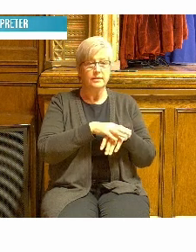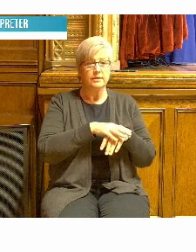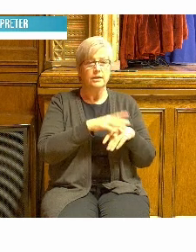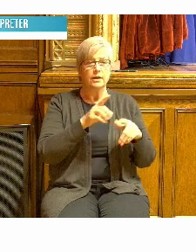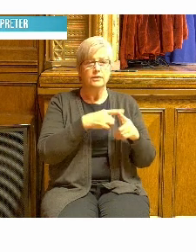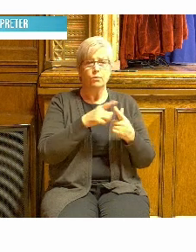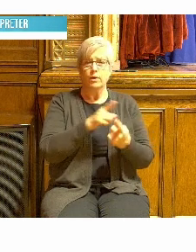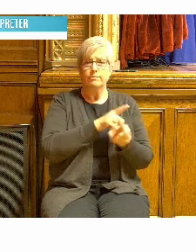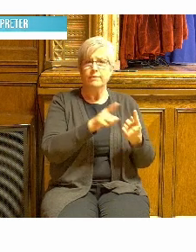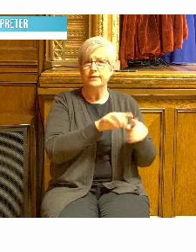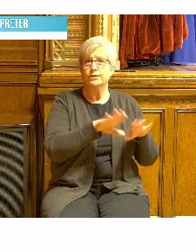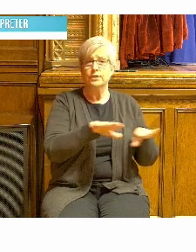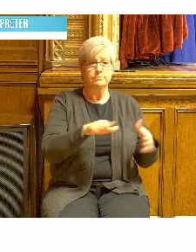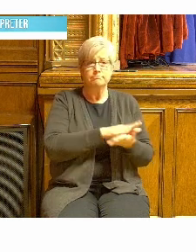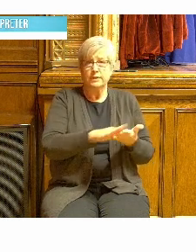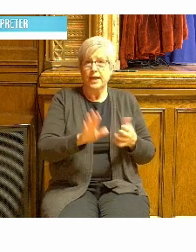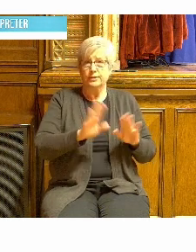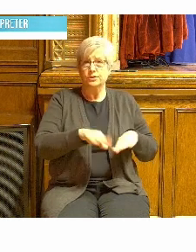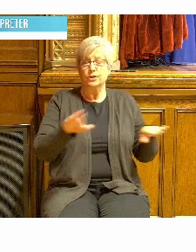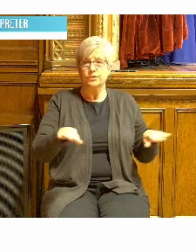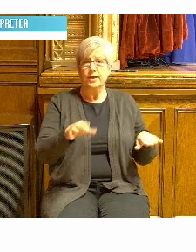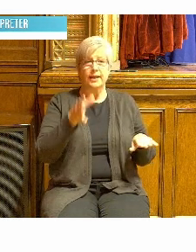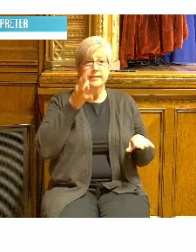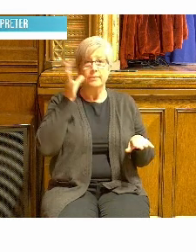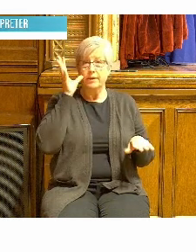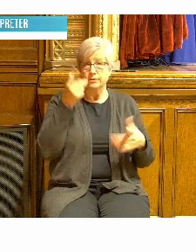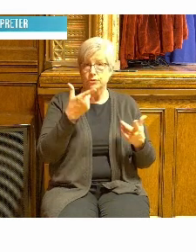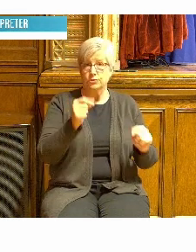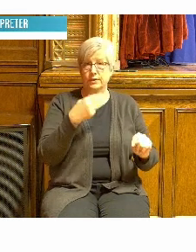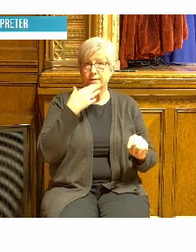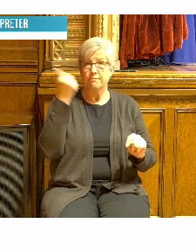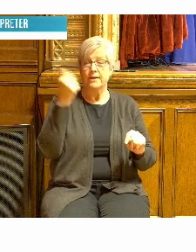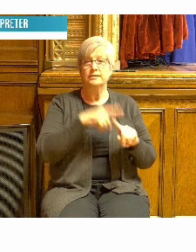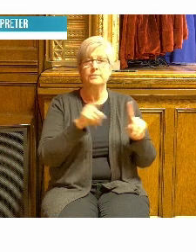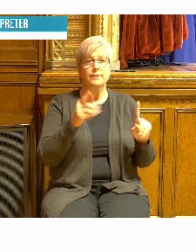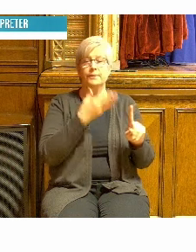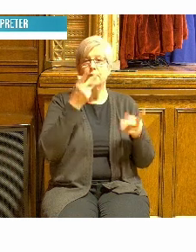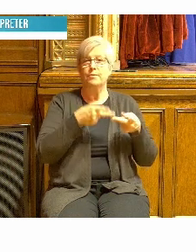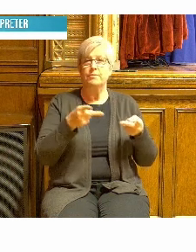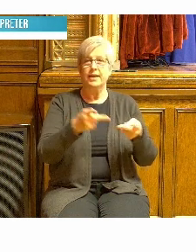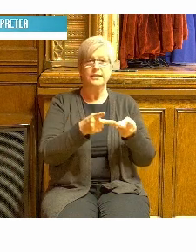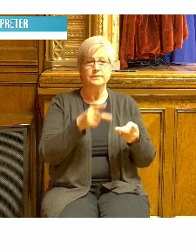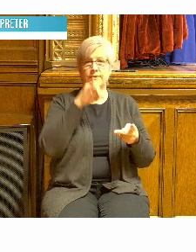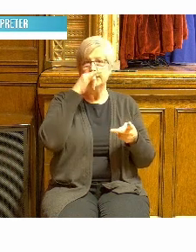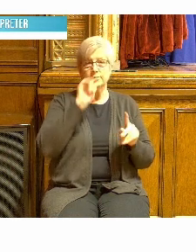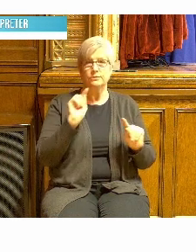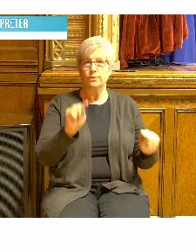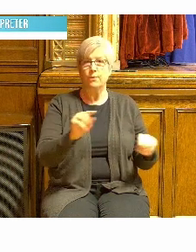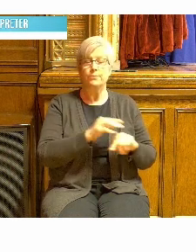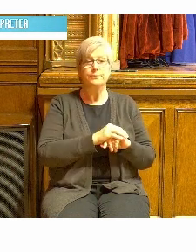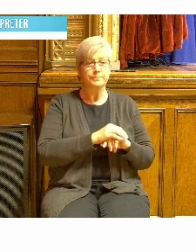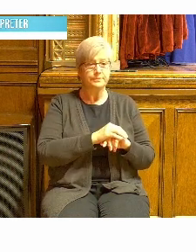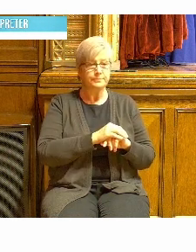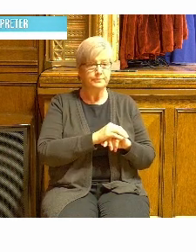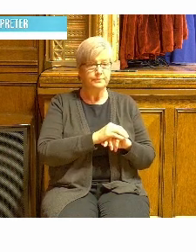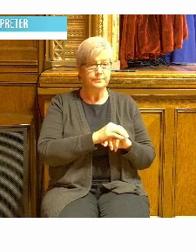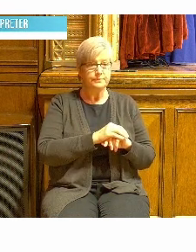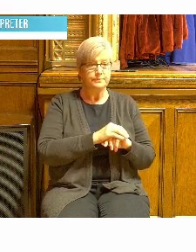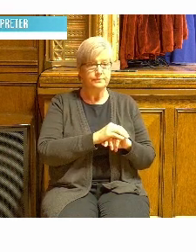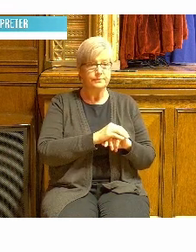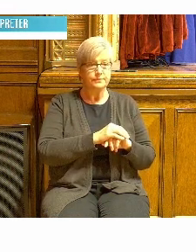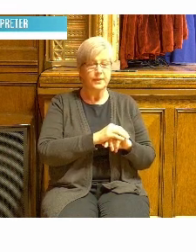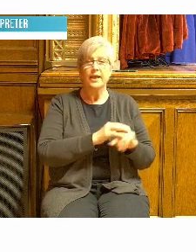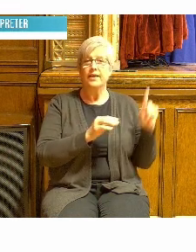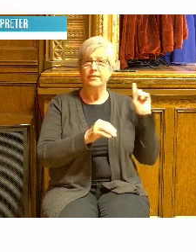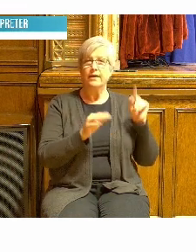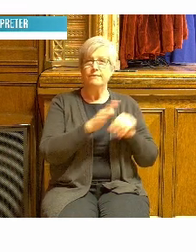They were nice children. Parents were trying hard, but there was no place for them to go. You can hear the